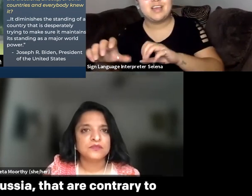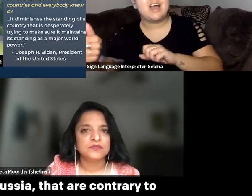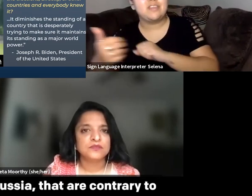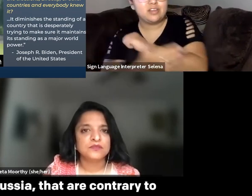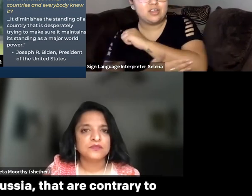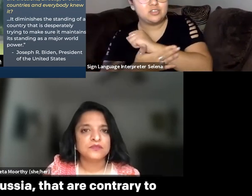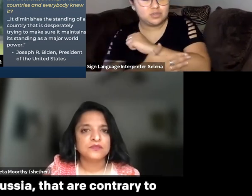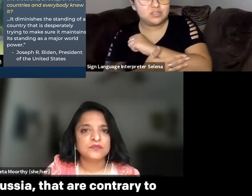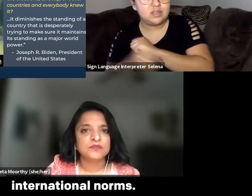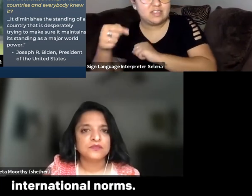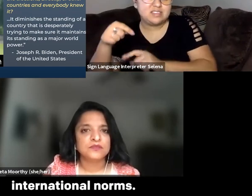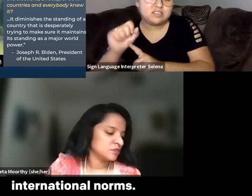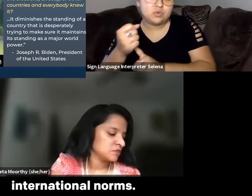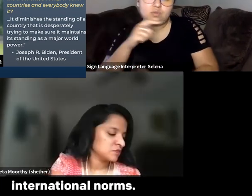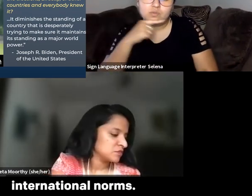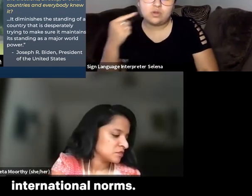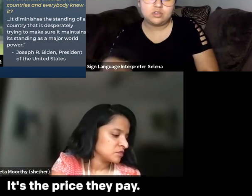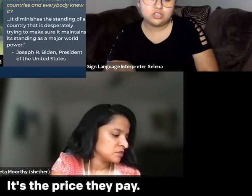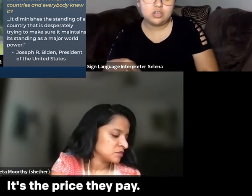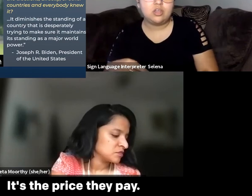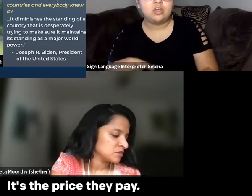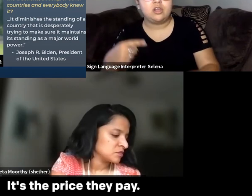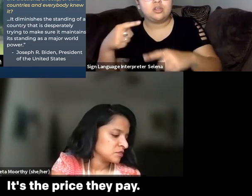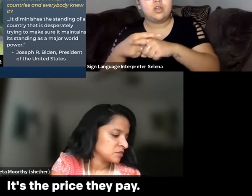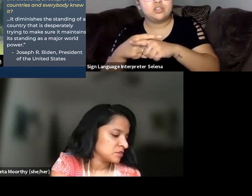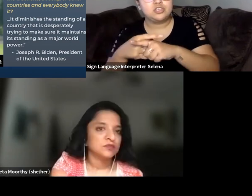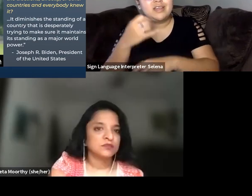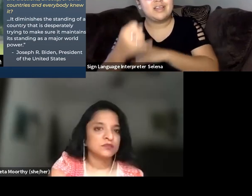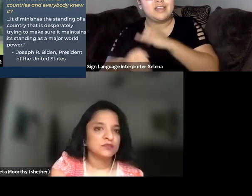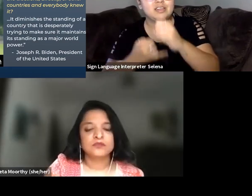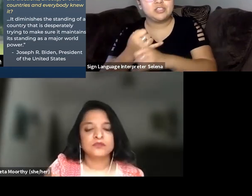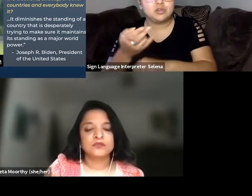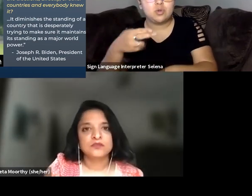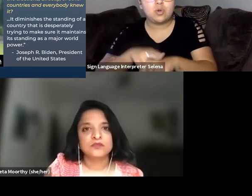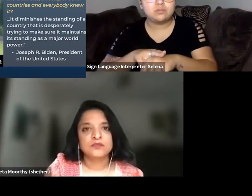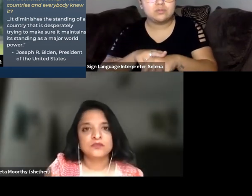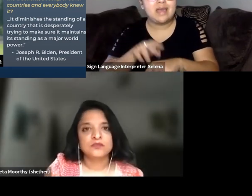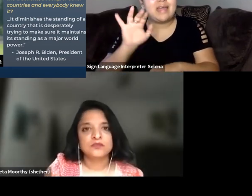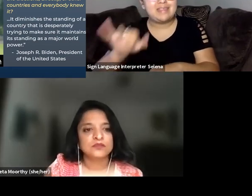Russia, that are contrary to international norms. It's the price they pay.